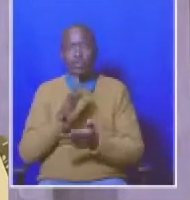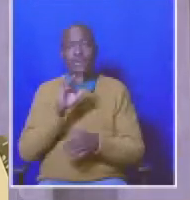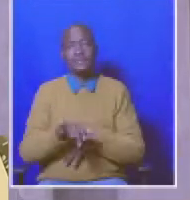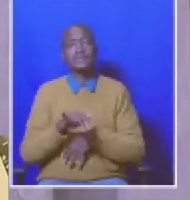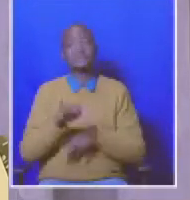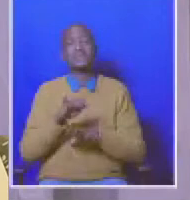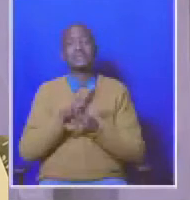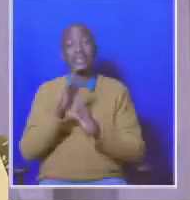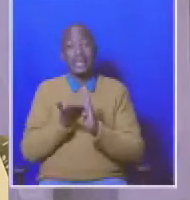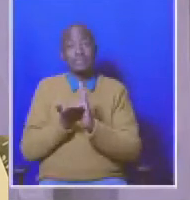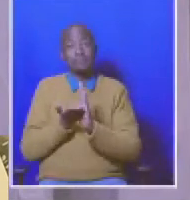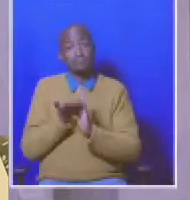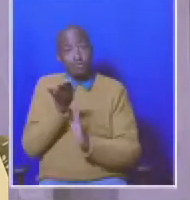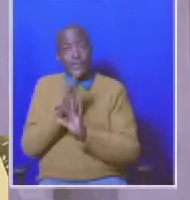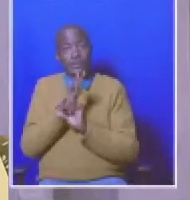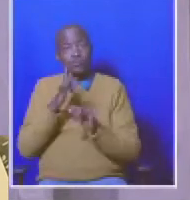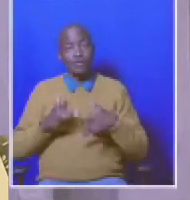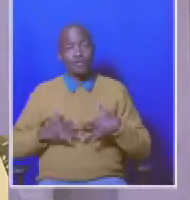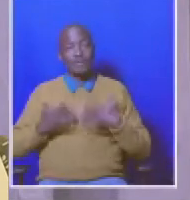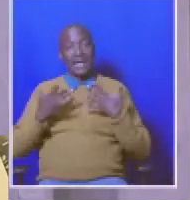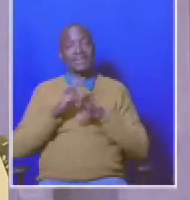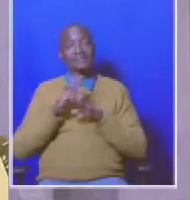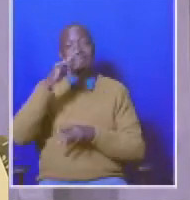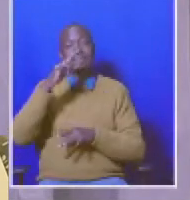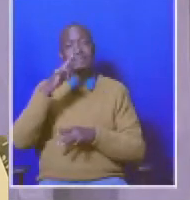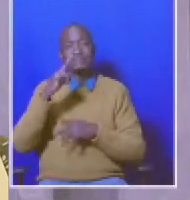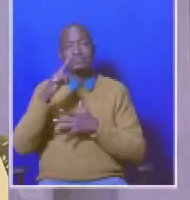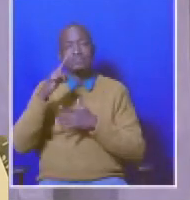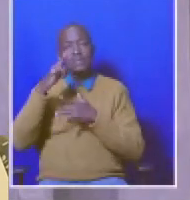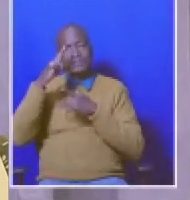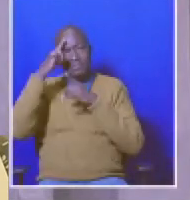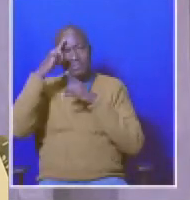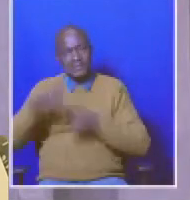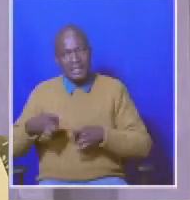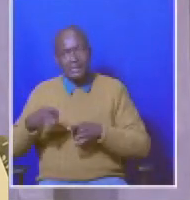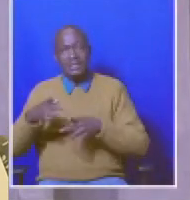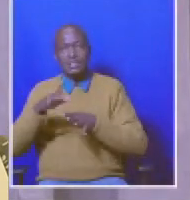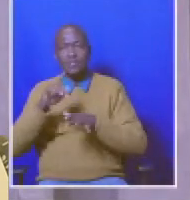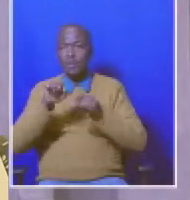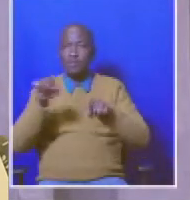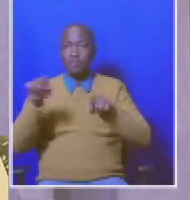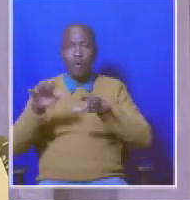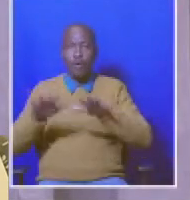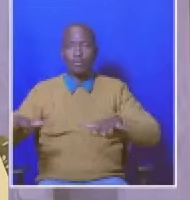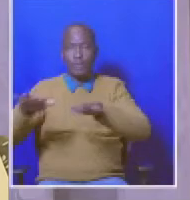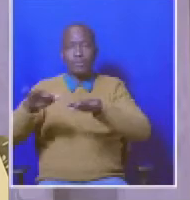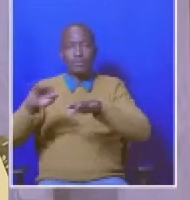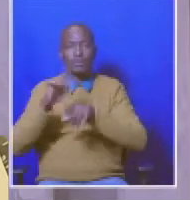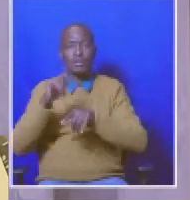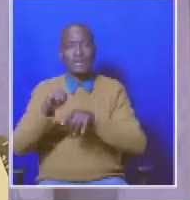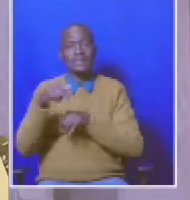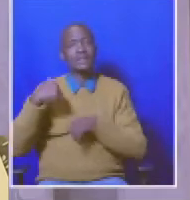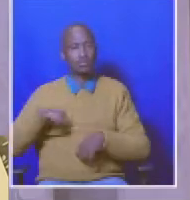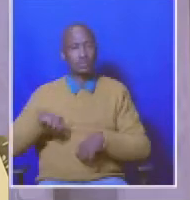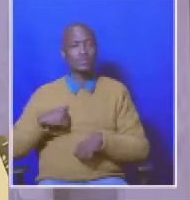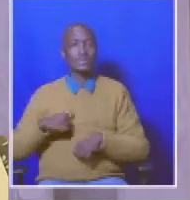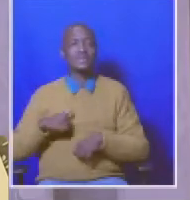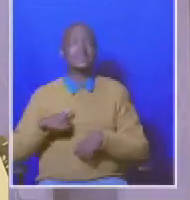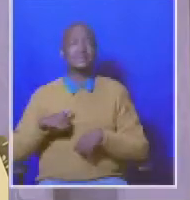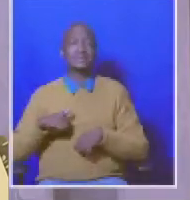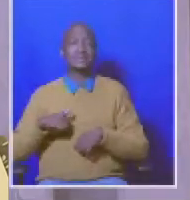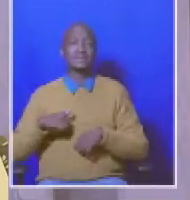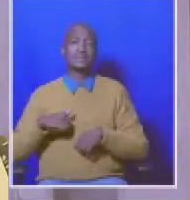ensuring the improvements of life and dignity for all the people in that municipality